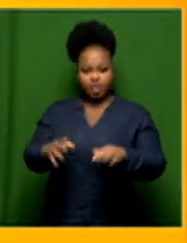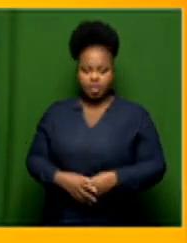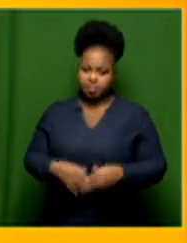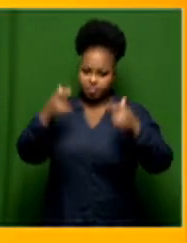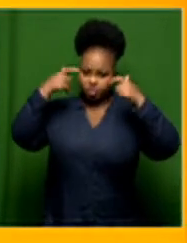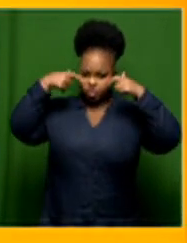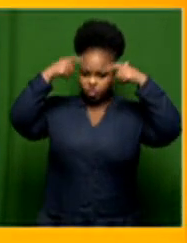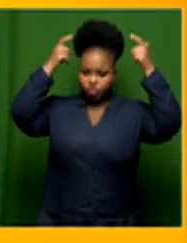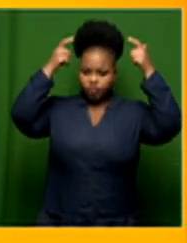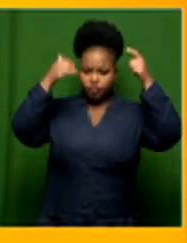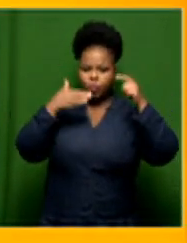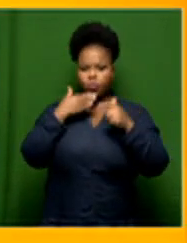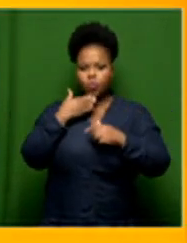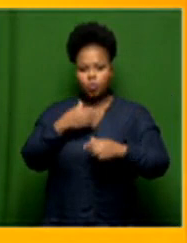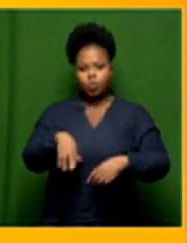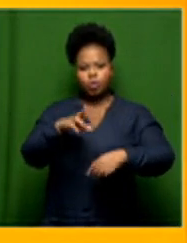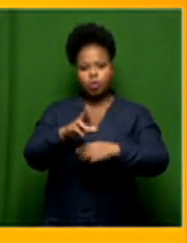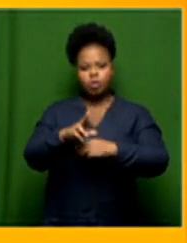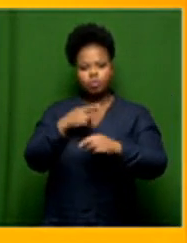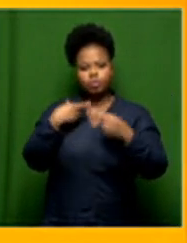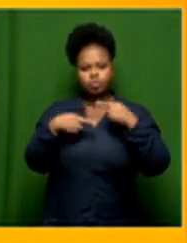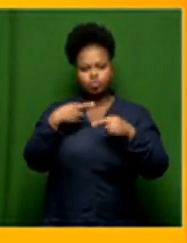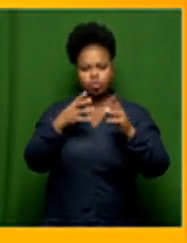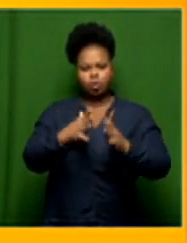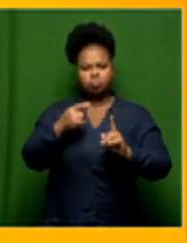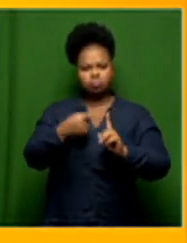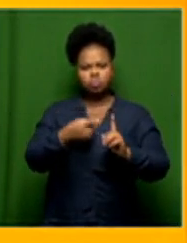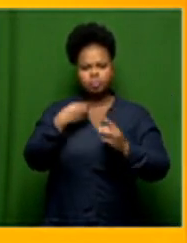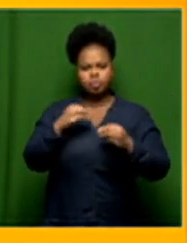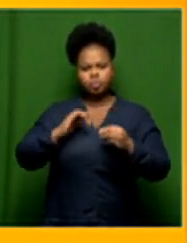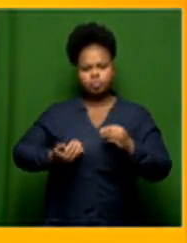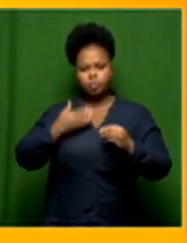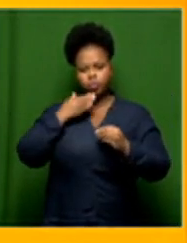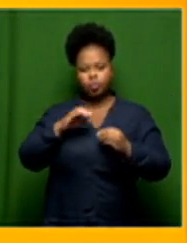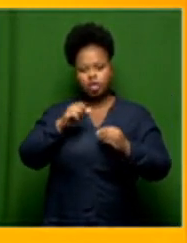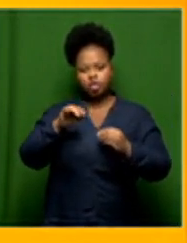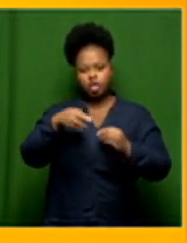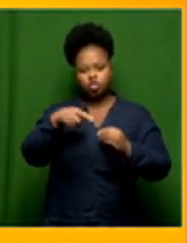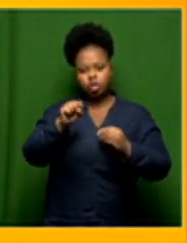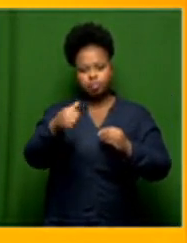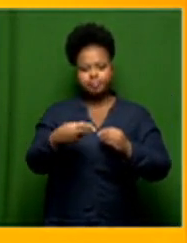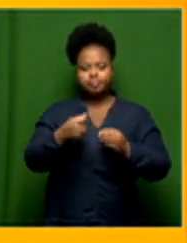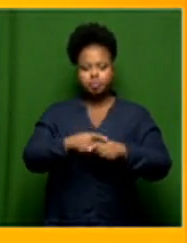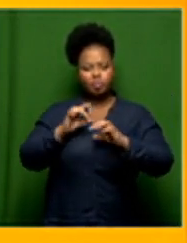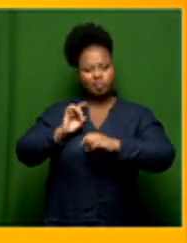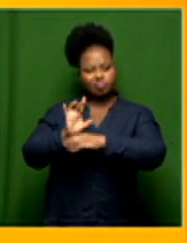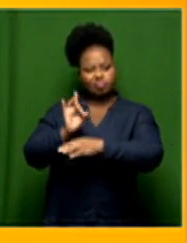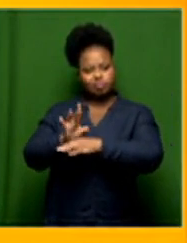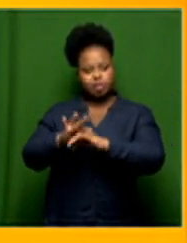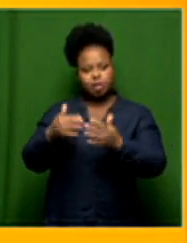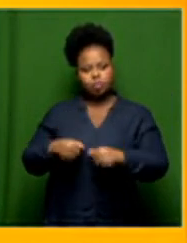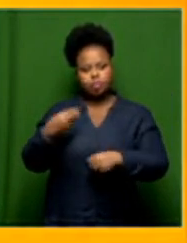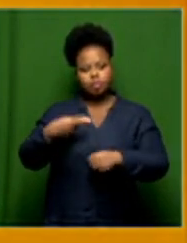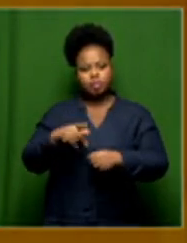Well, chef, restaurateur and businesswoman Natasha Sideris offers some tips to home cooks in her second